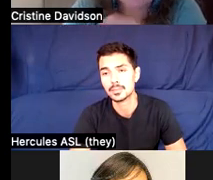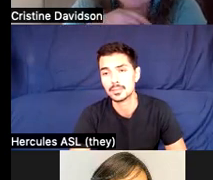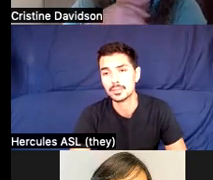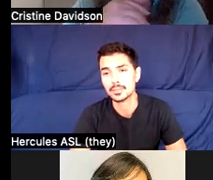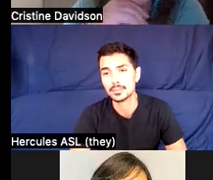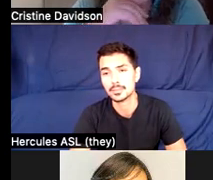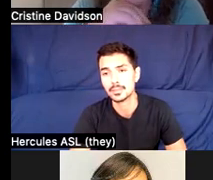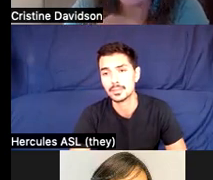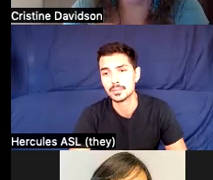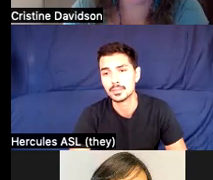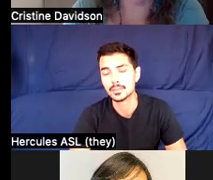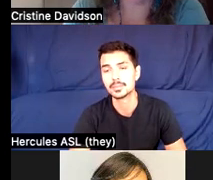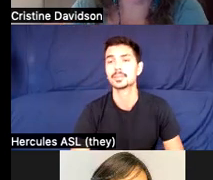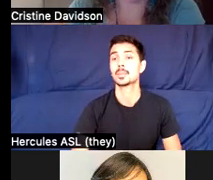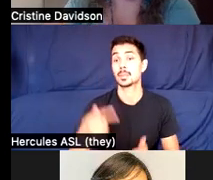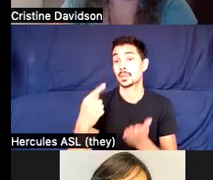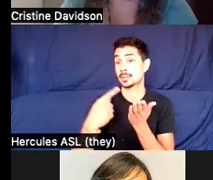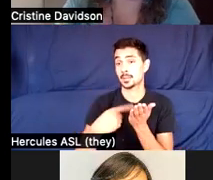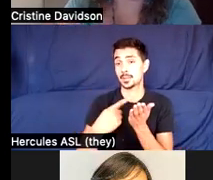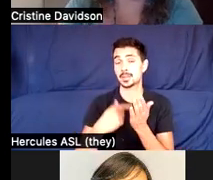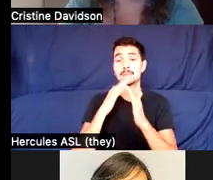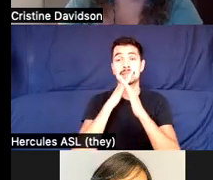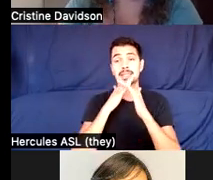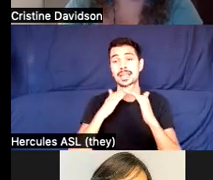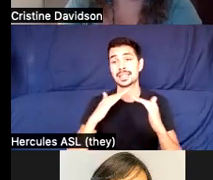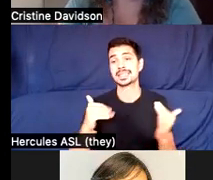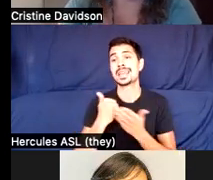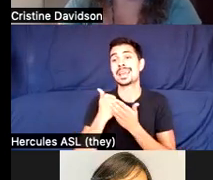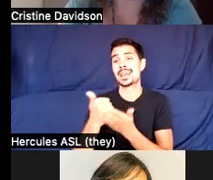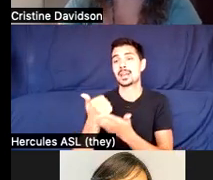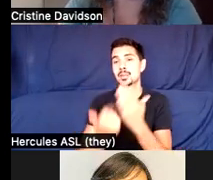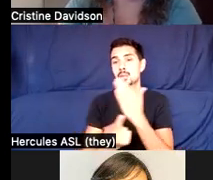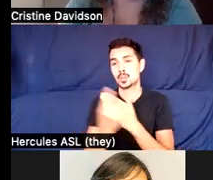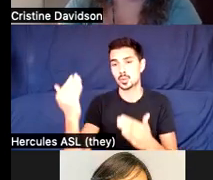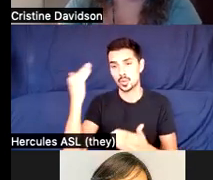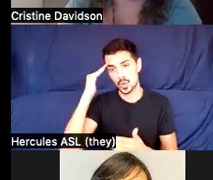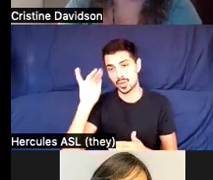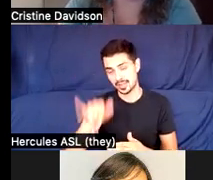Trisha said, sometimes silence helps someone know that they can keep sharing.